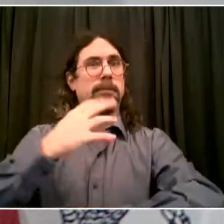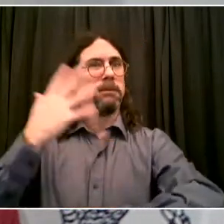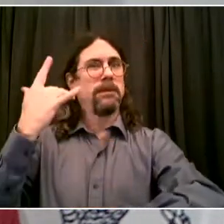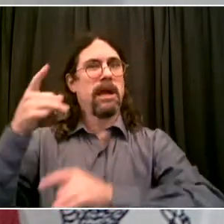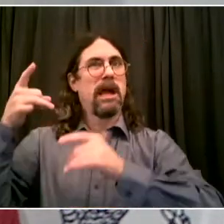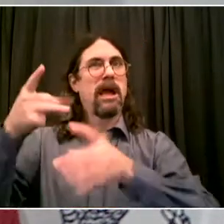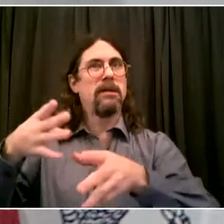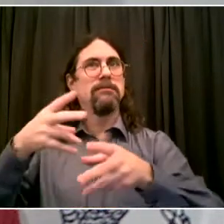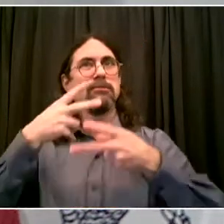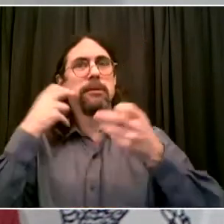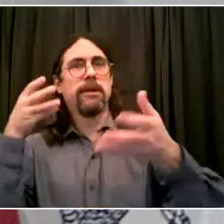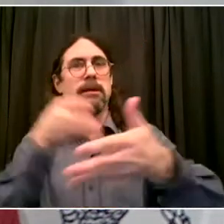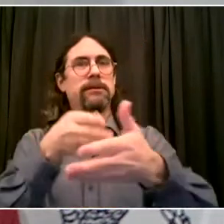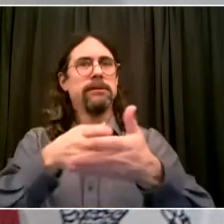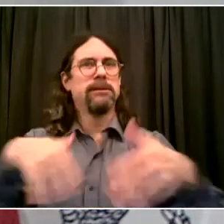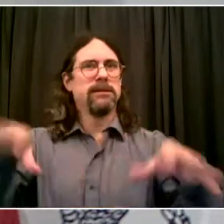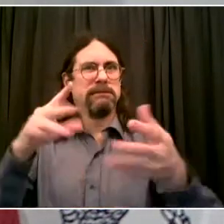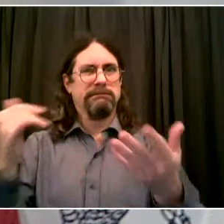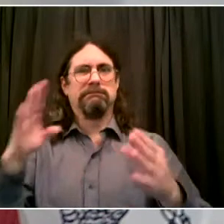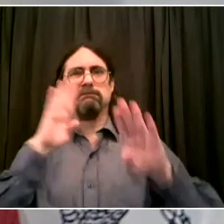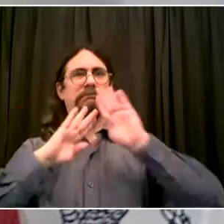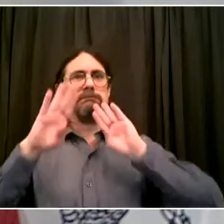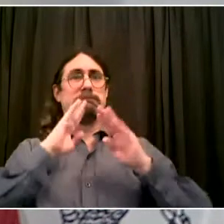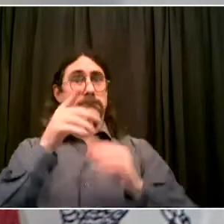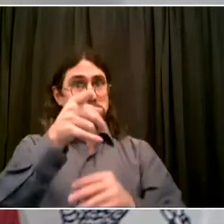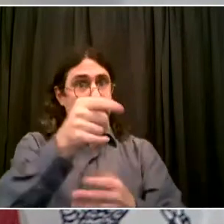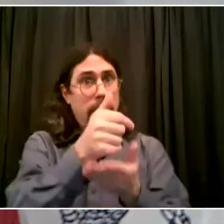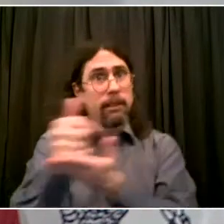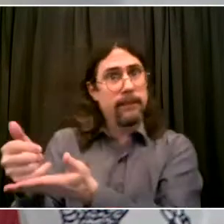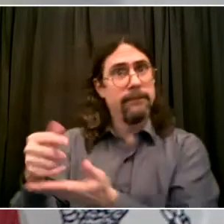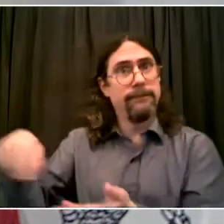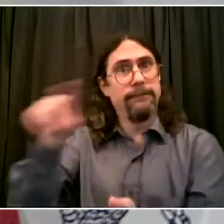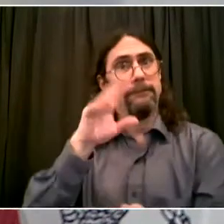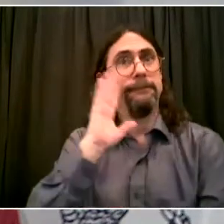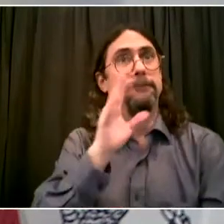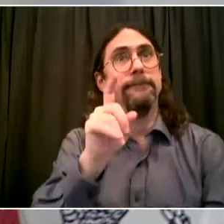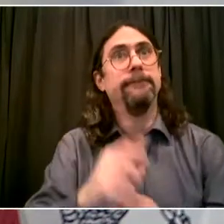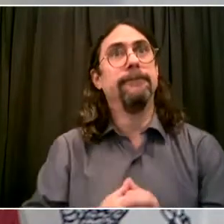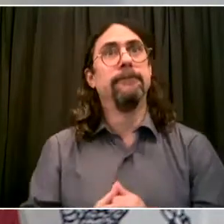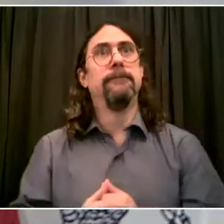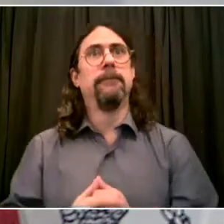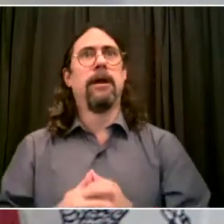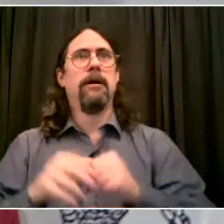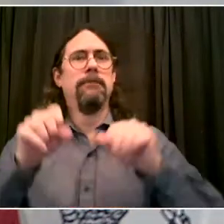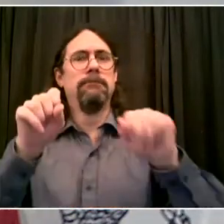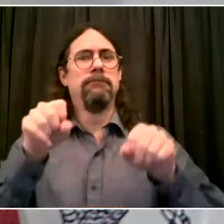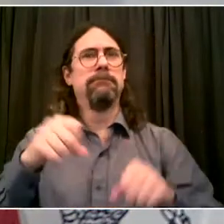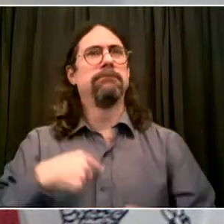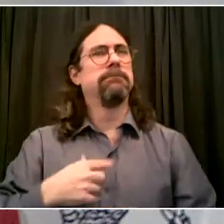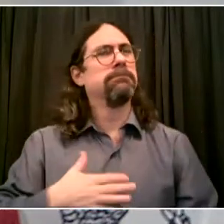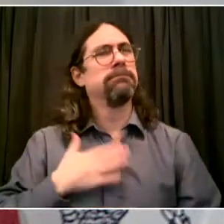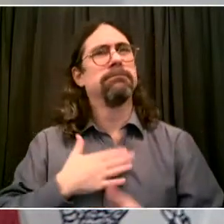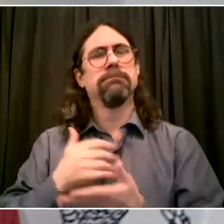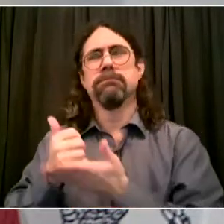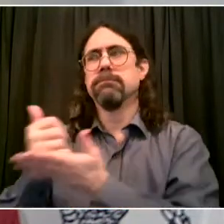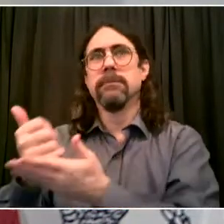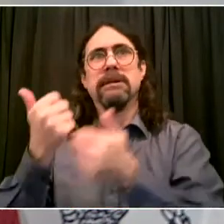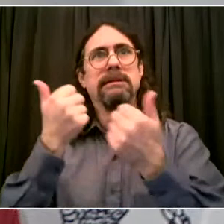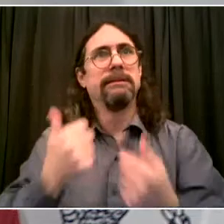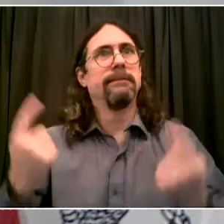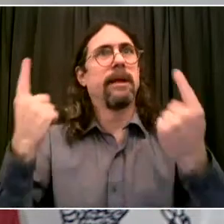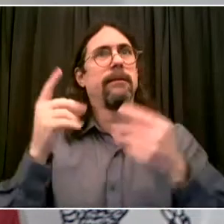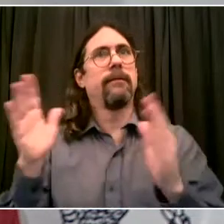help are working with our Small Business Services Department. There's a lot of help we can provide right now. Look, we're trying to help all